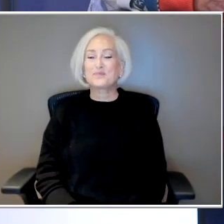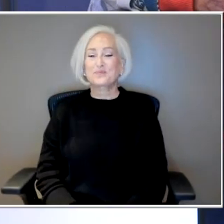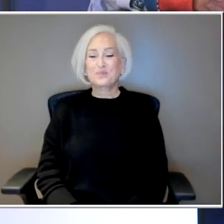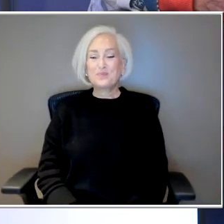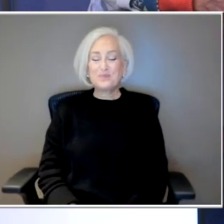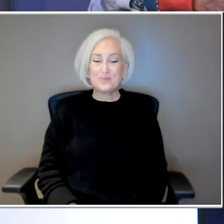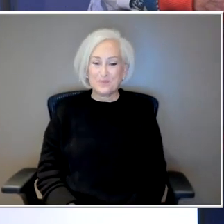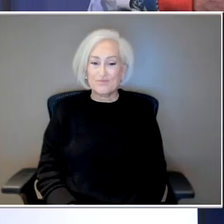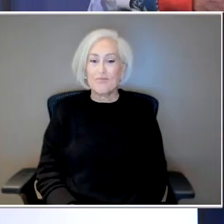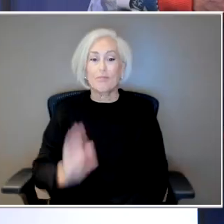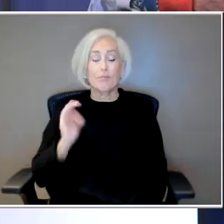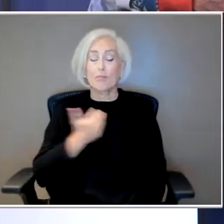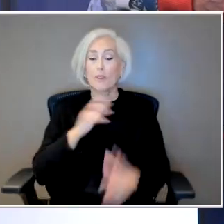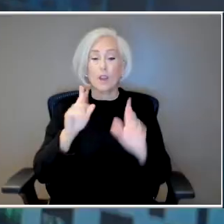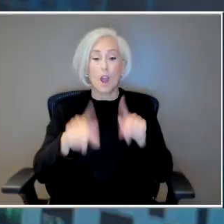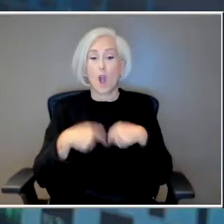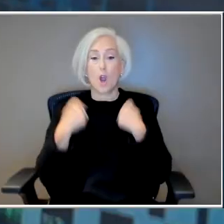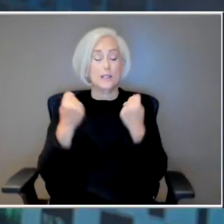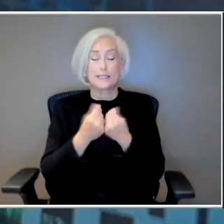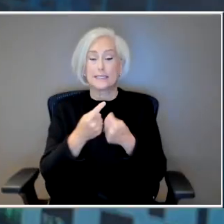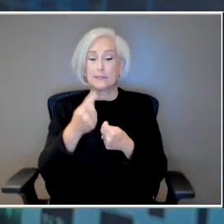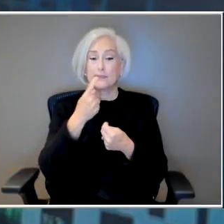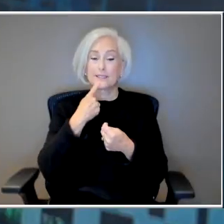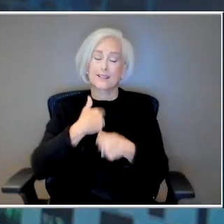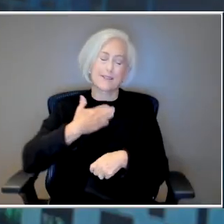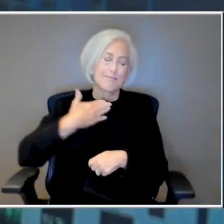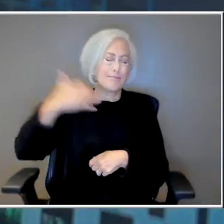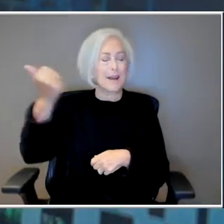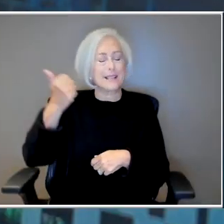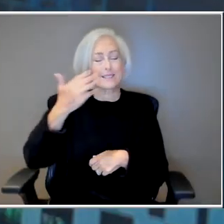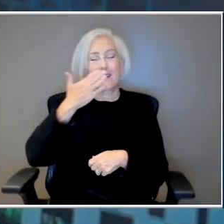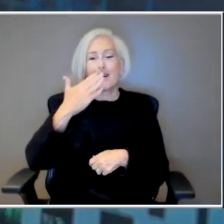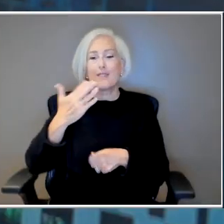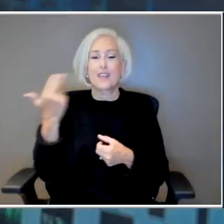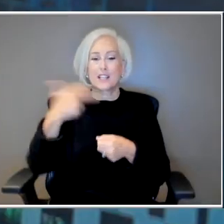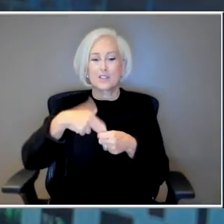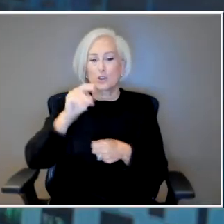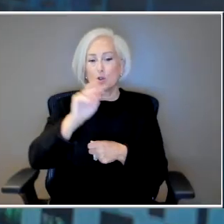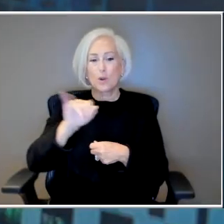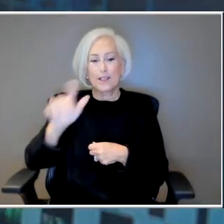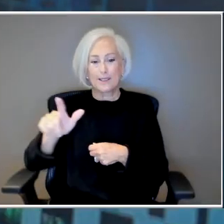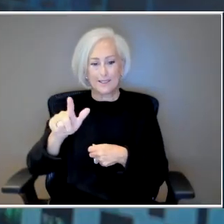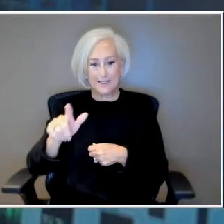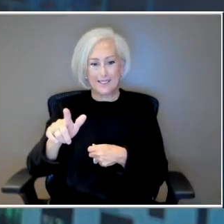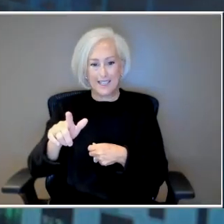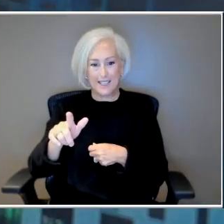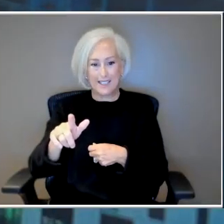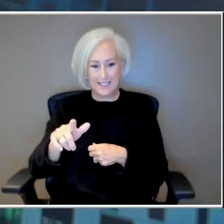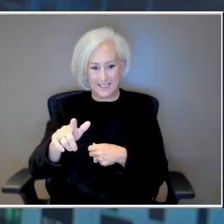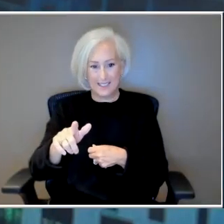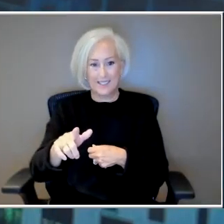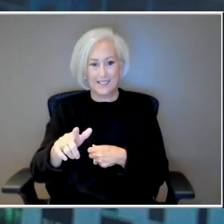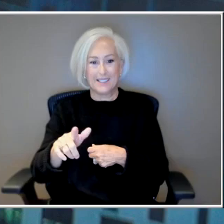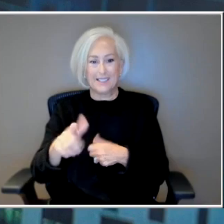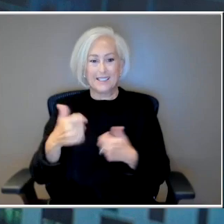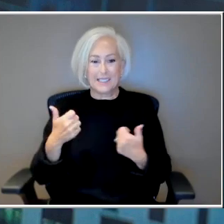Our team here has said it best, and Anil, thanks again for being here on the program. Watch me take this swing at this to Anil